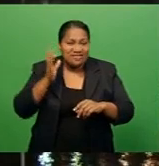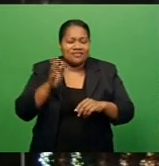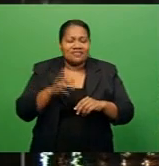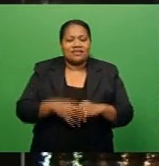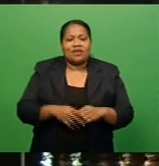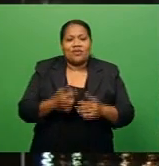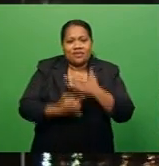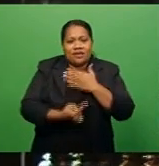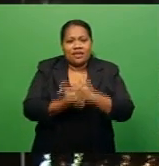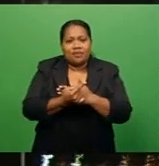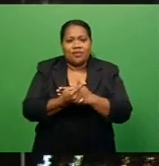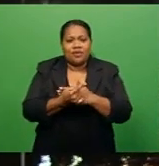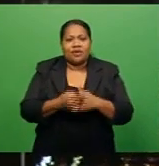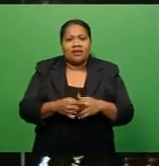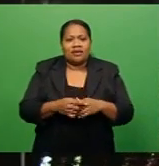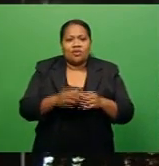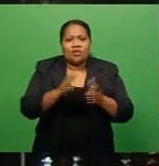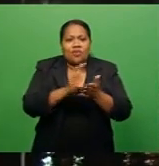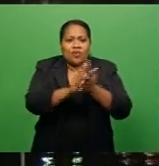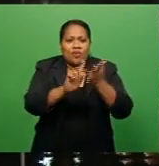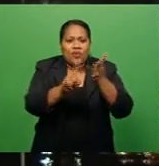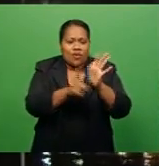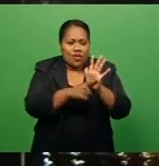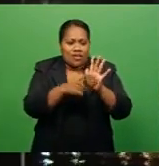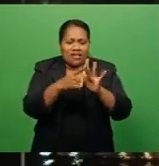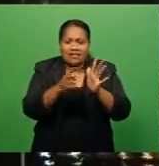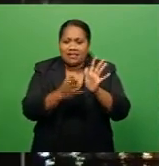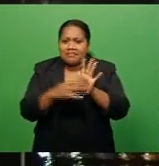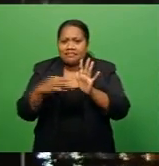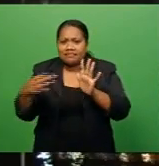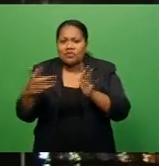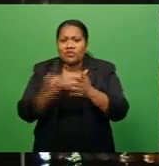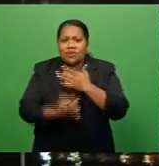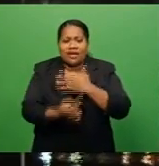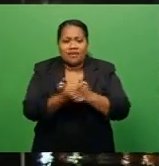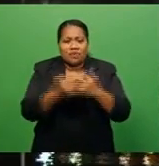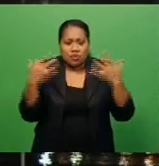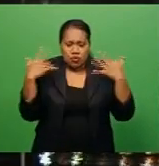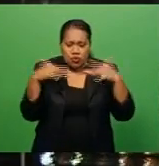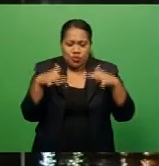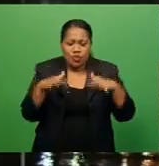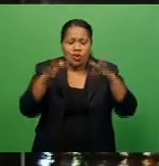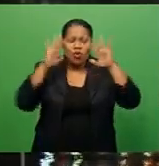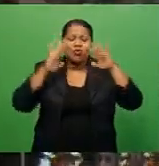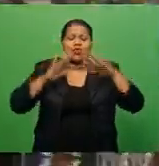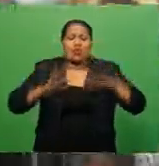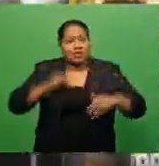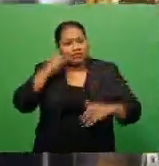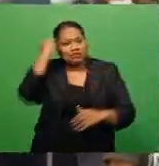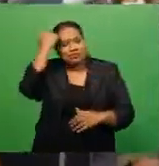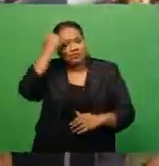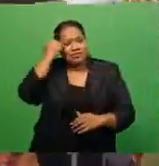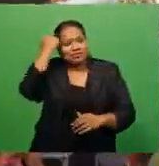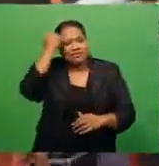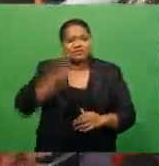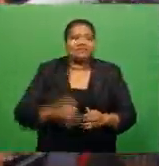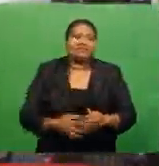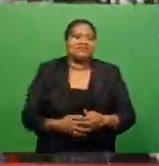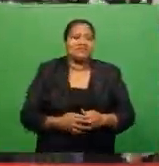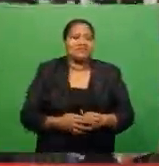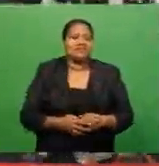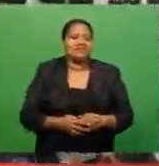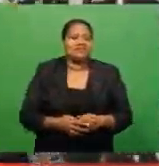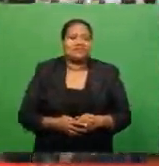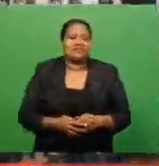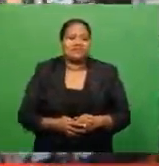Holi Musti was the perfect platform to relieve some stress. Kritika Kumar reports. A